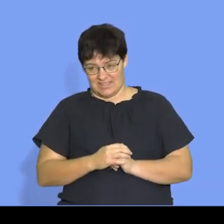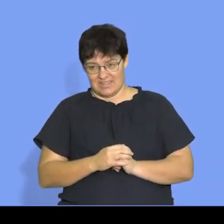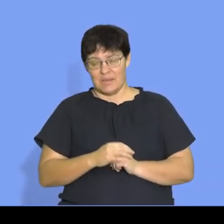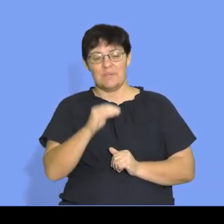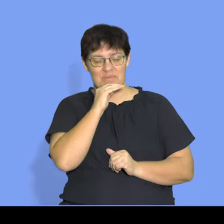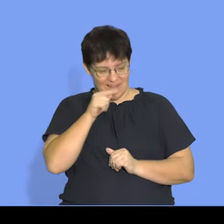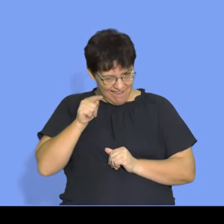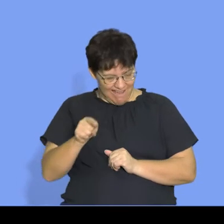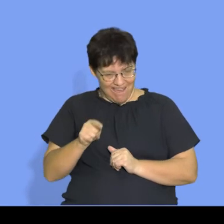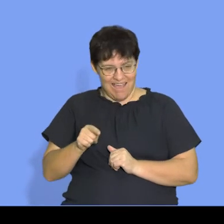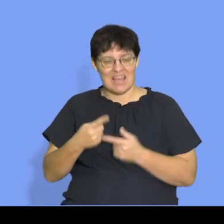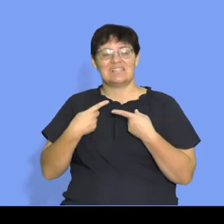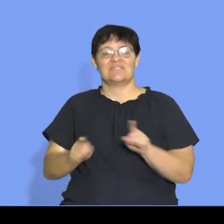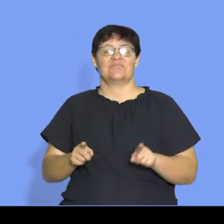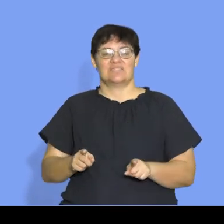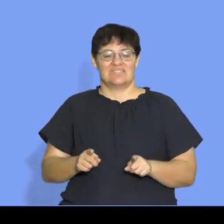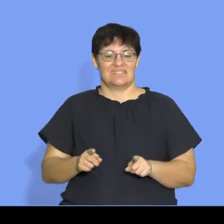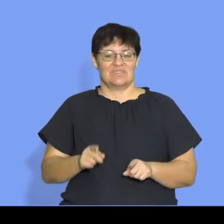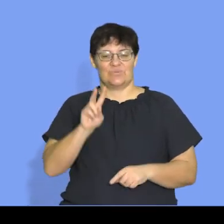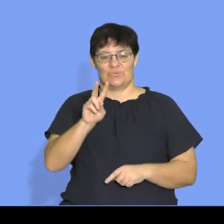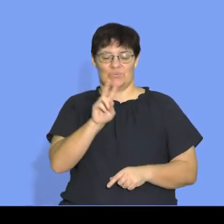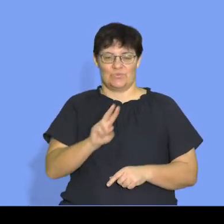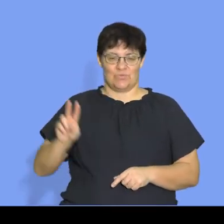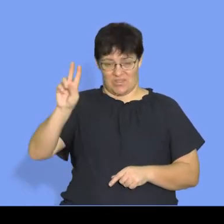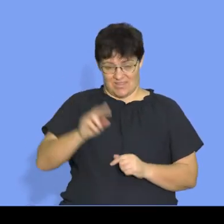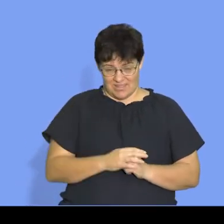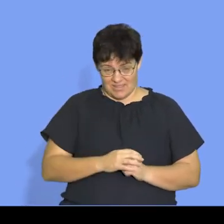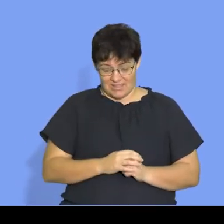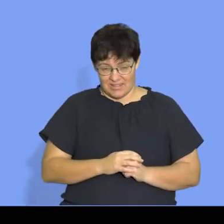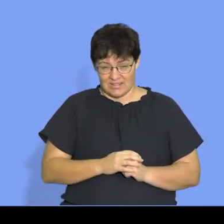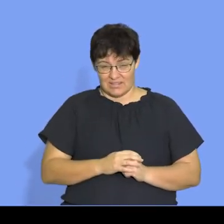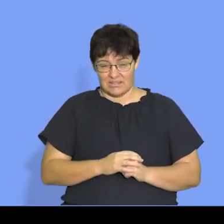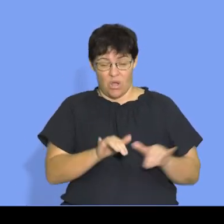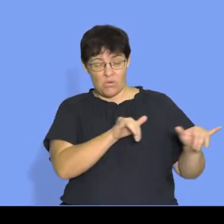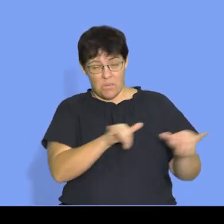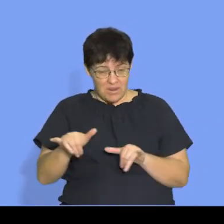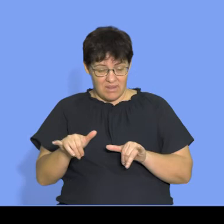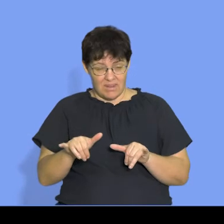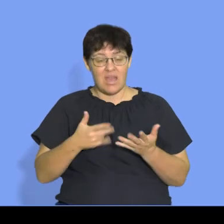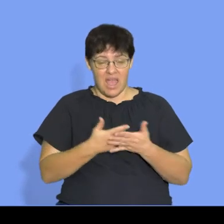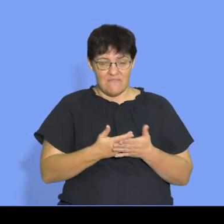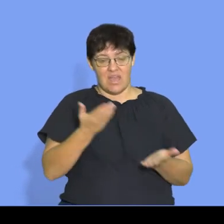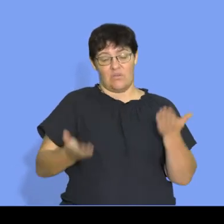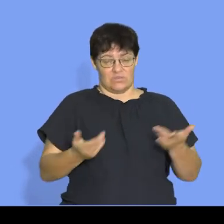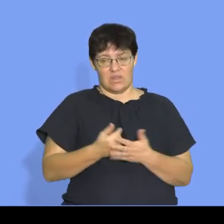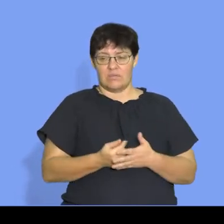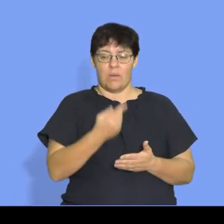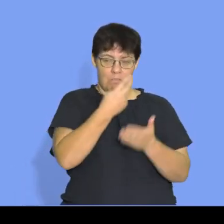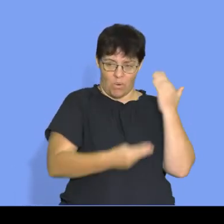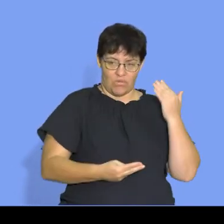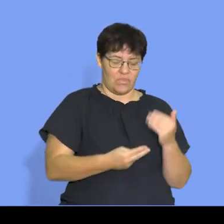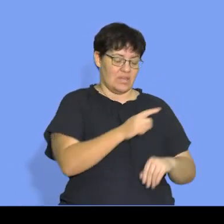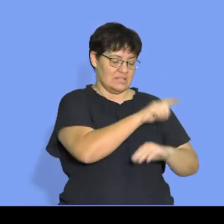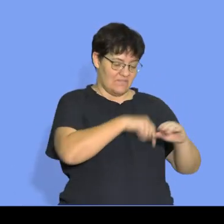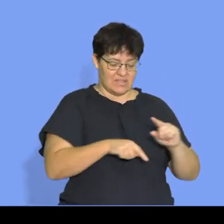a difference of two squares. Remember I said with a common factor, when you're dealing with equations, you can divide both sides by it, right,